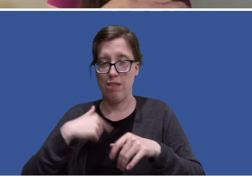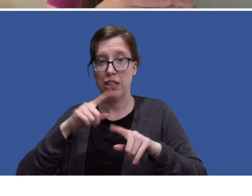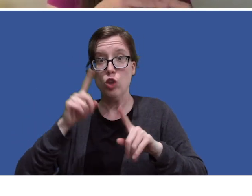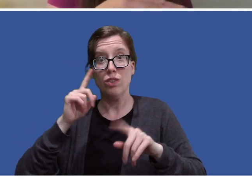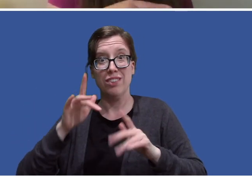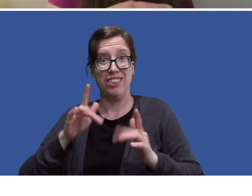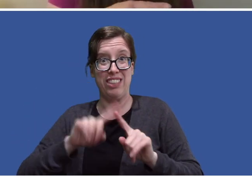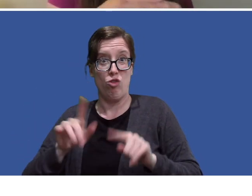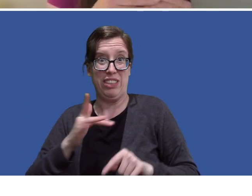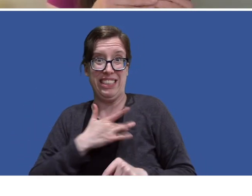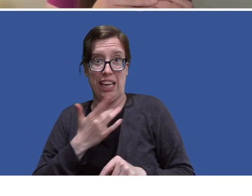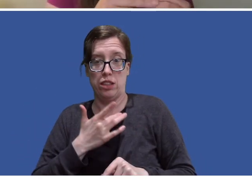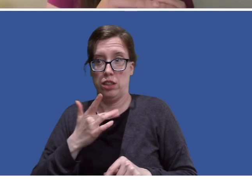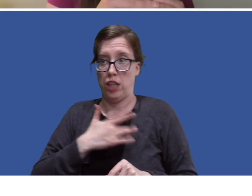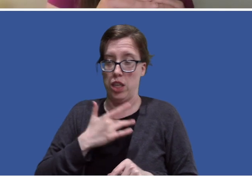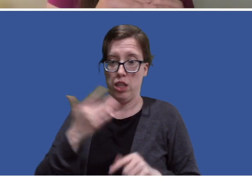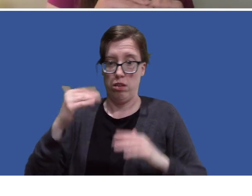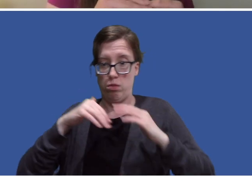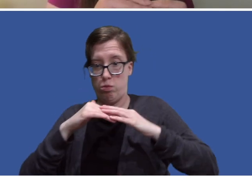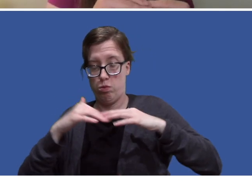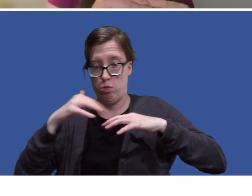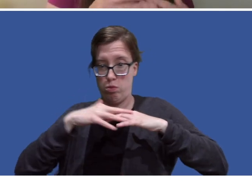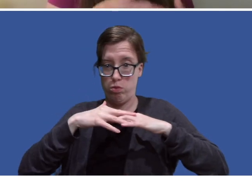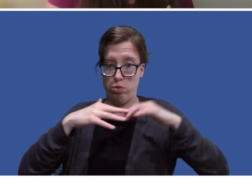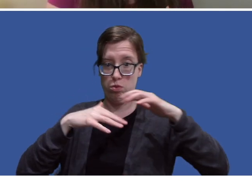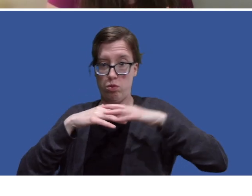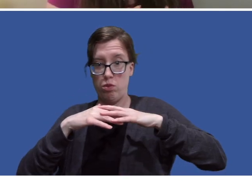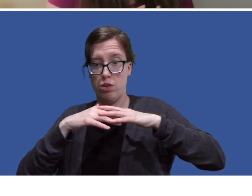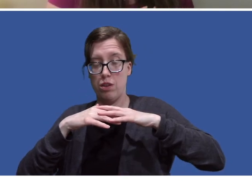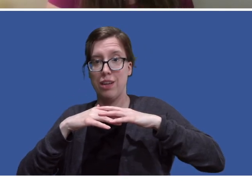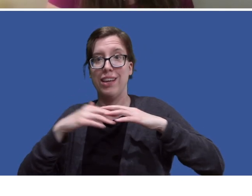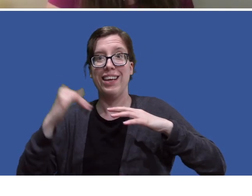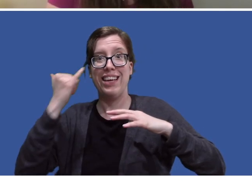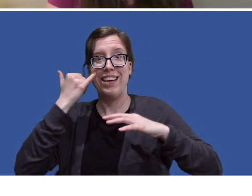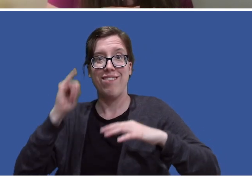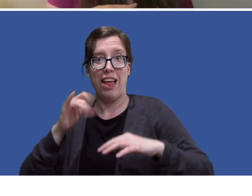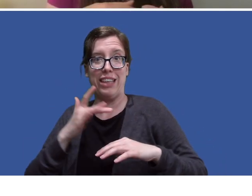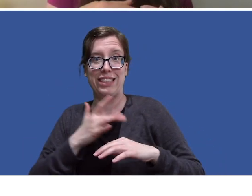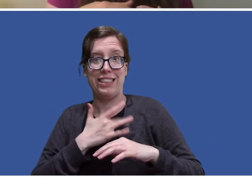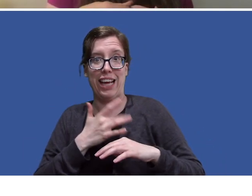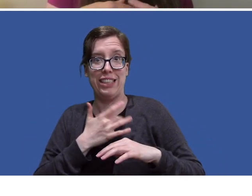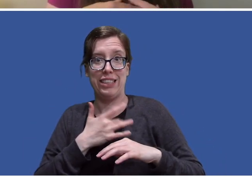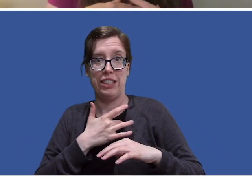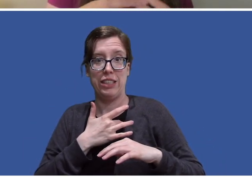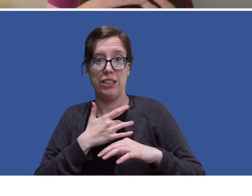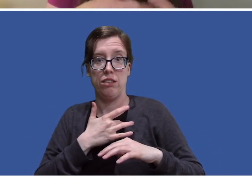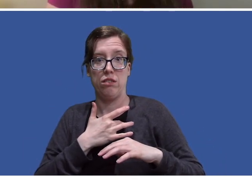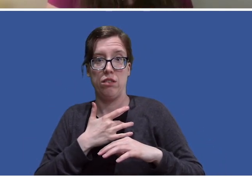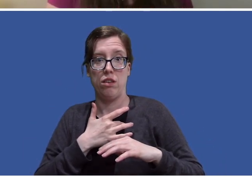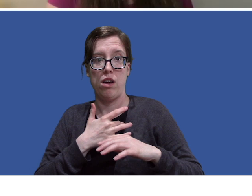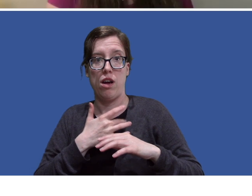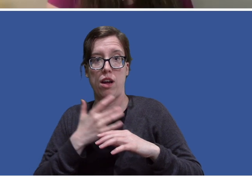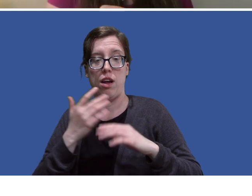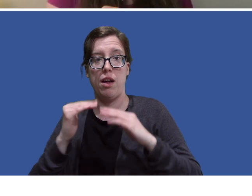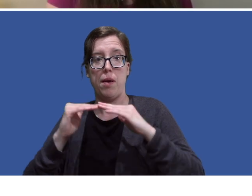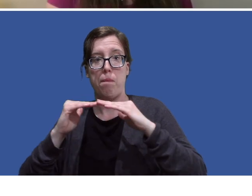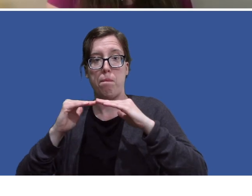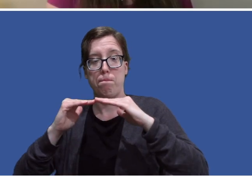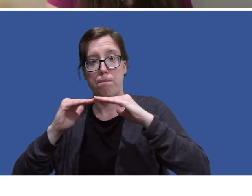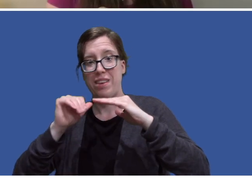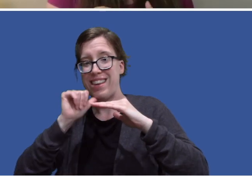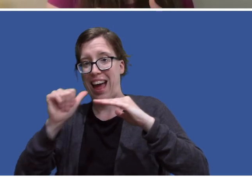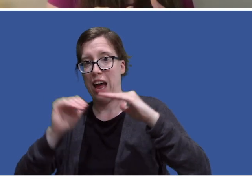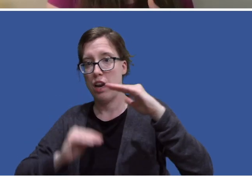more of the senses is not functioning at full capacity. Each loss of the sensory